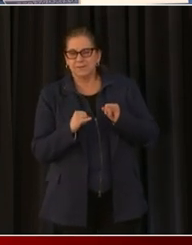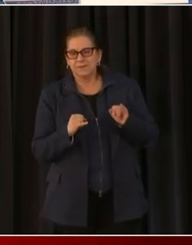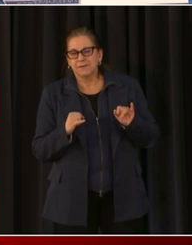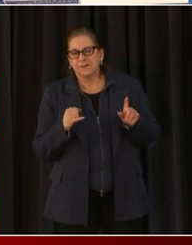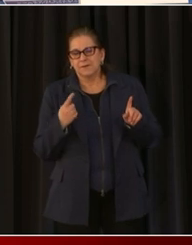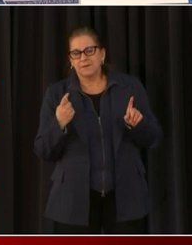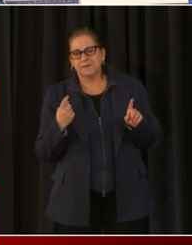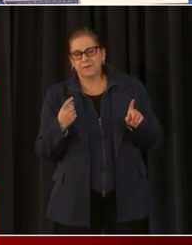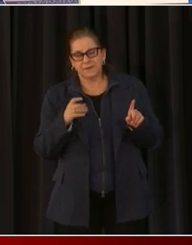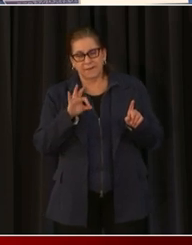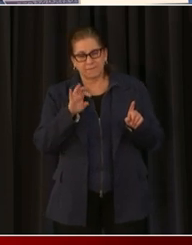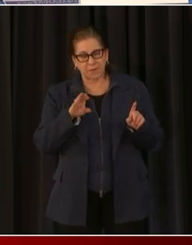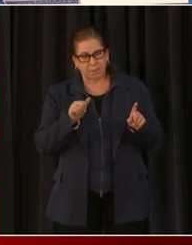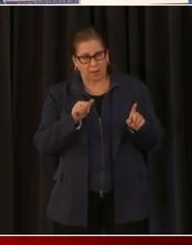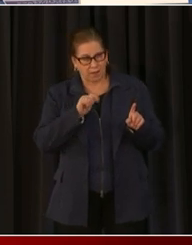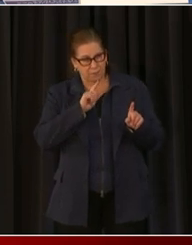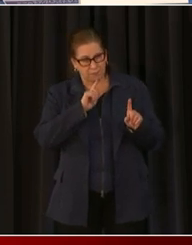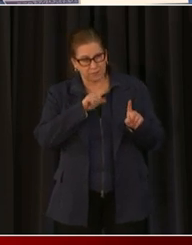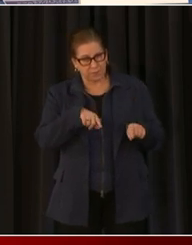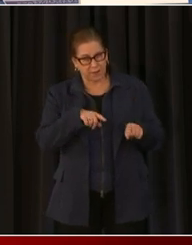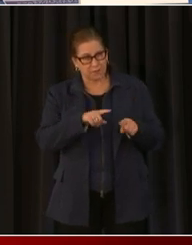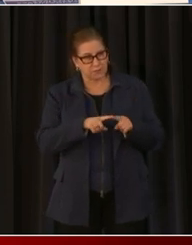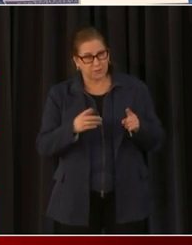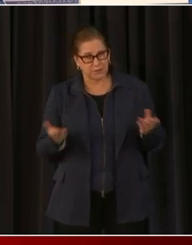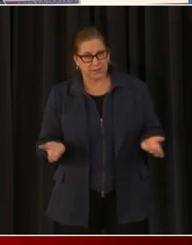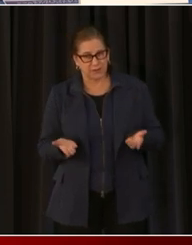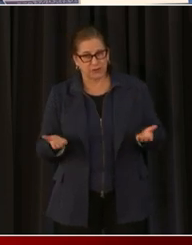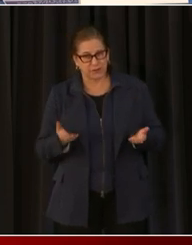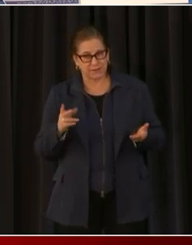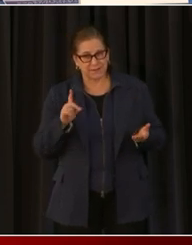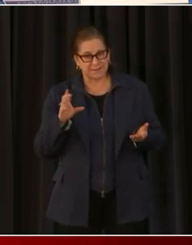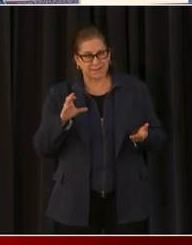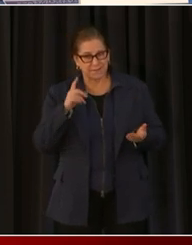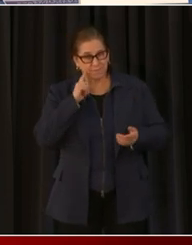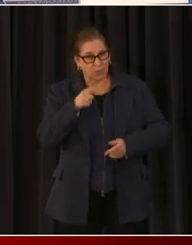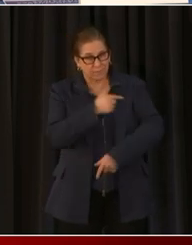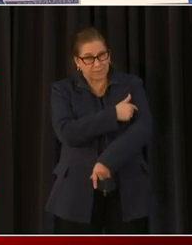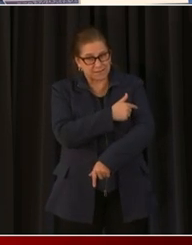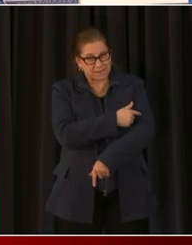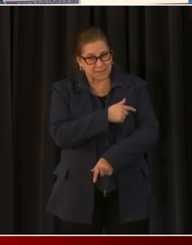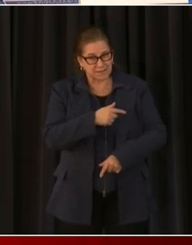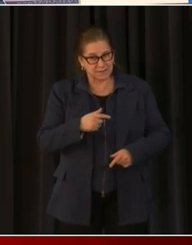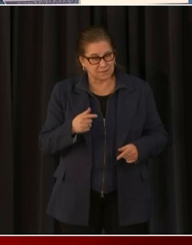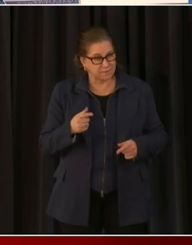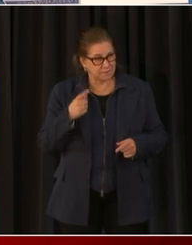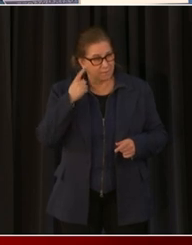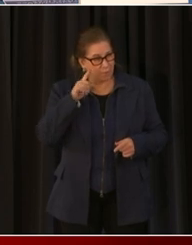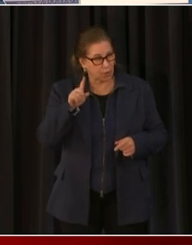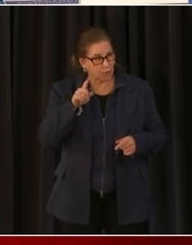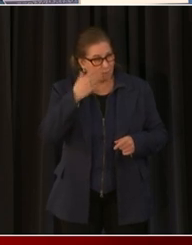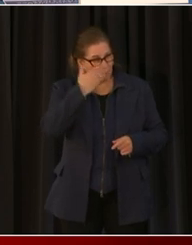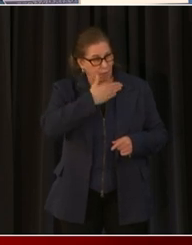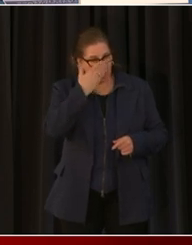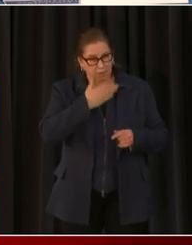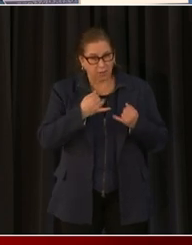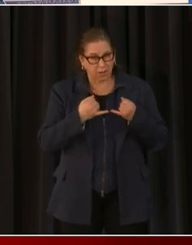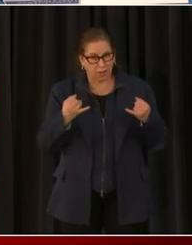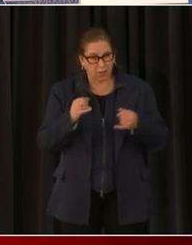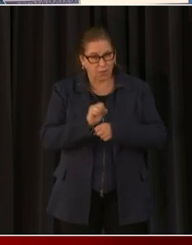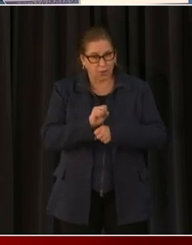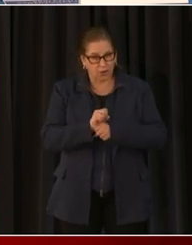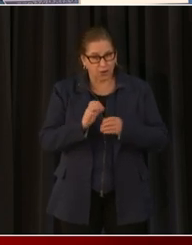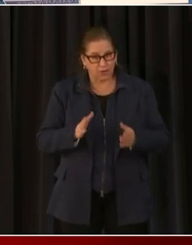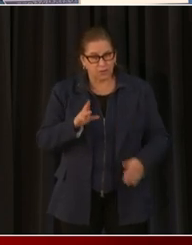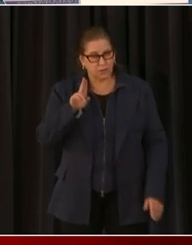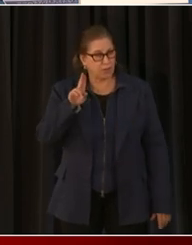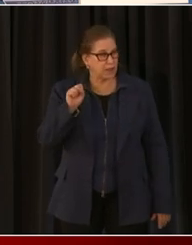to the DC region's request to vaccinate specific frontline workers like mass transit and postal service? Chris?